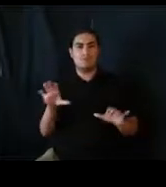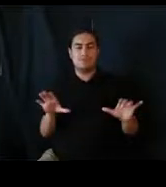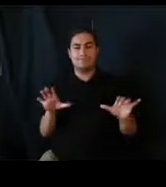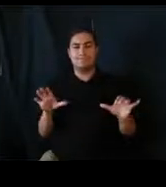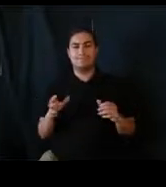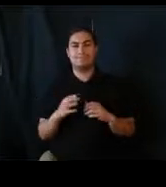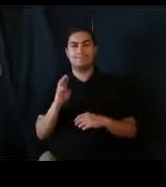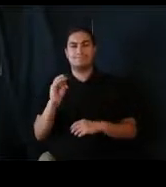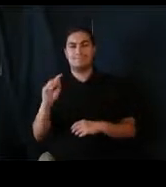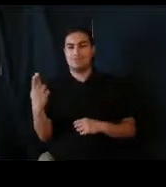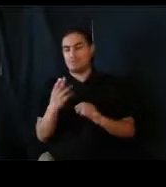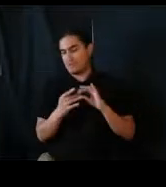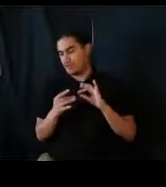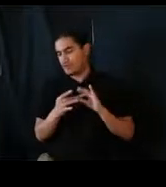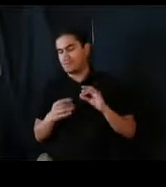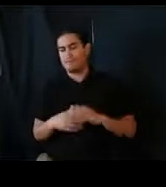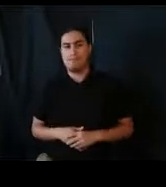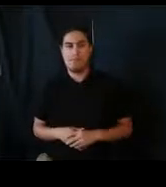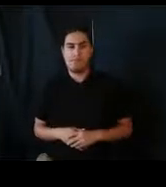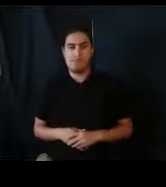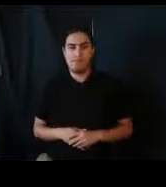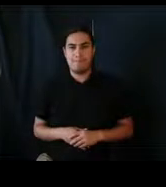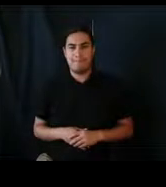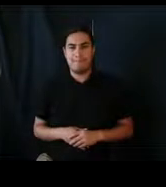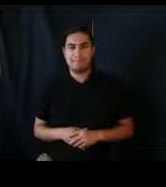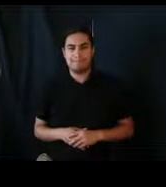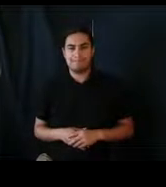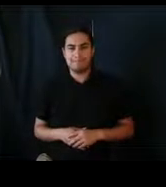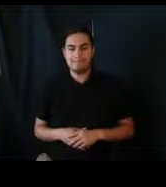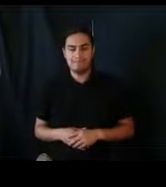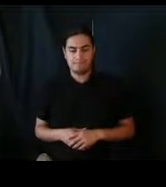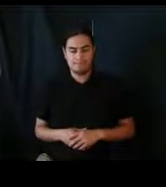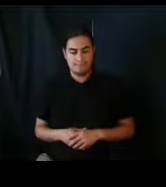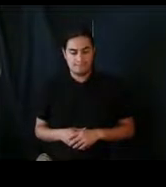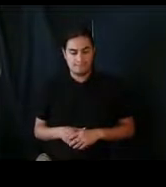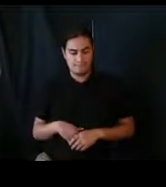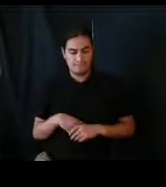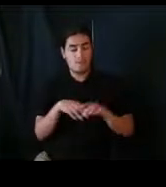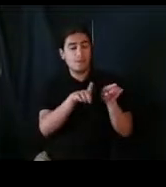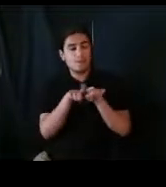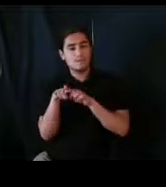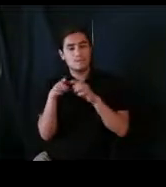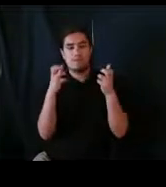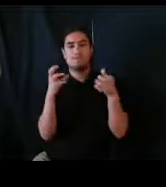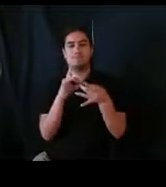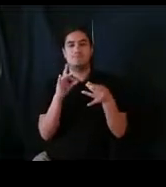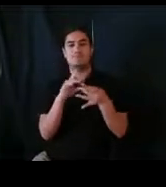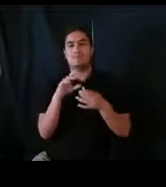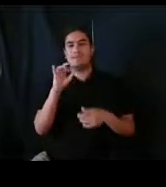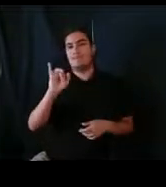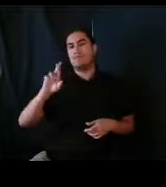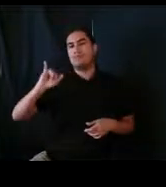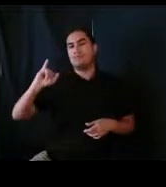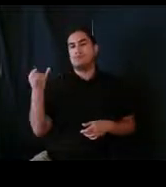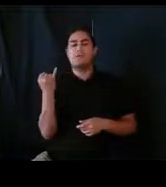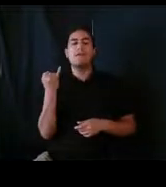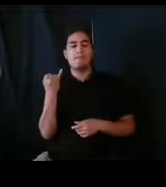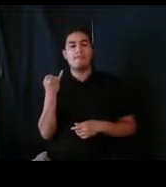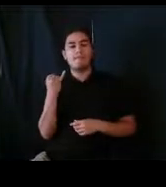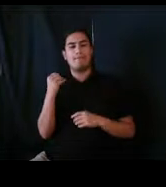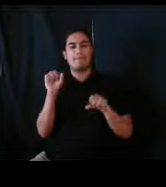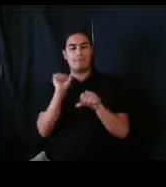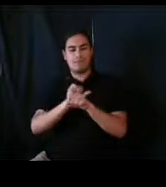as mitch mentioned earlier um lastly wanted to touch on our iij implementation efforts